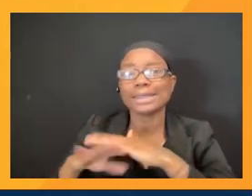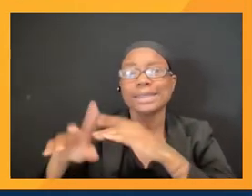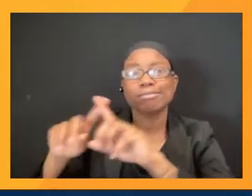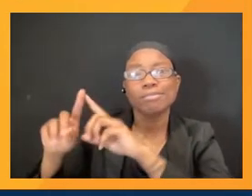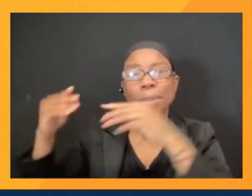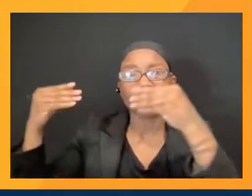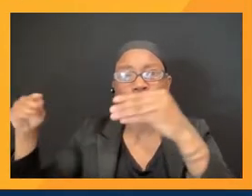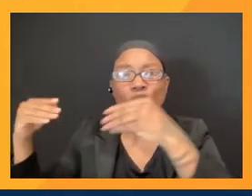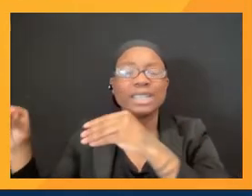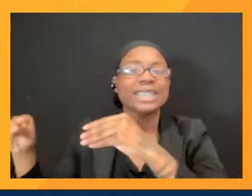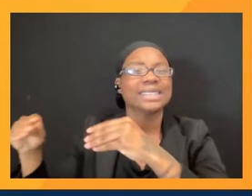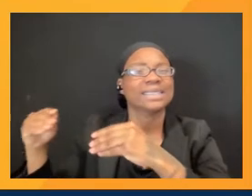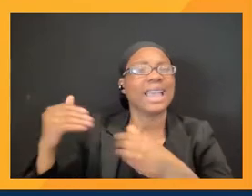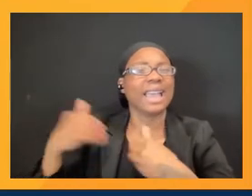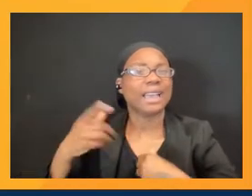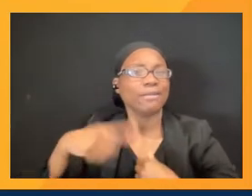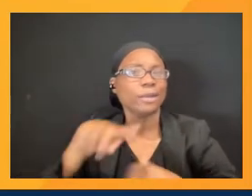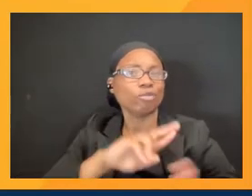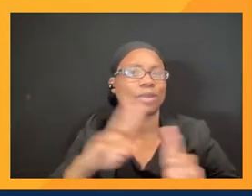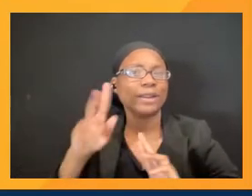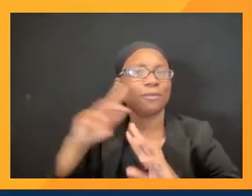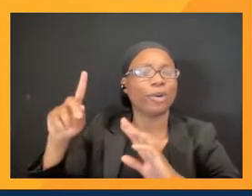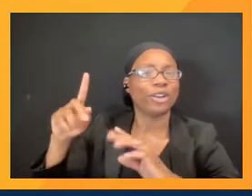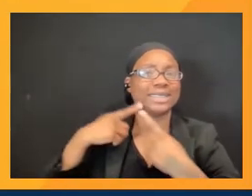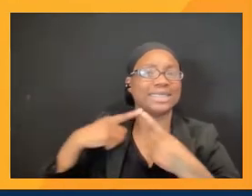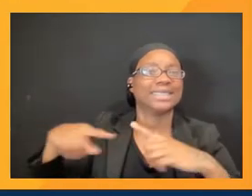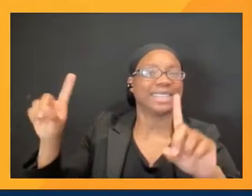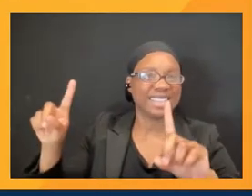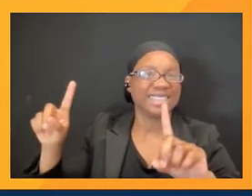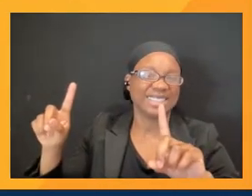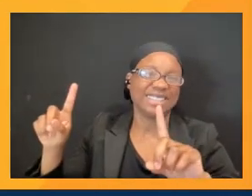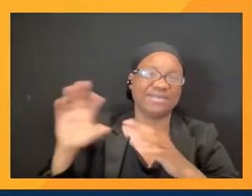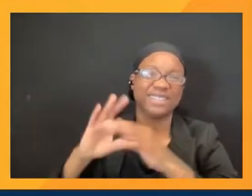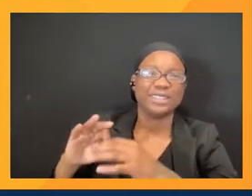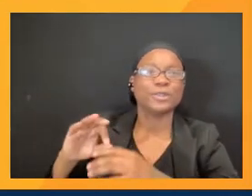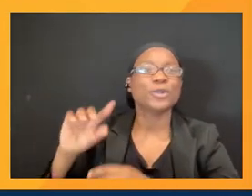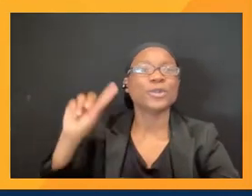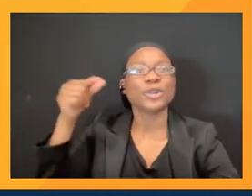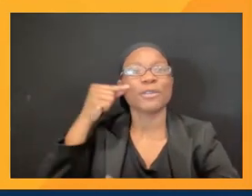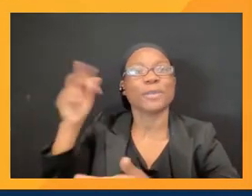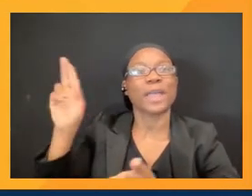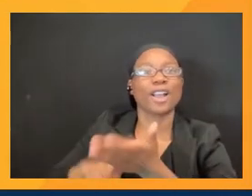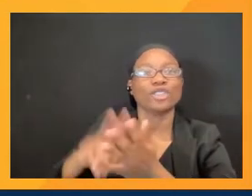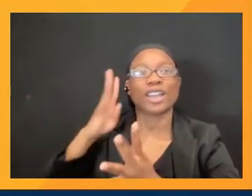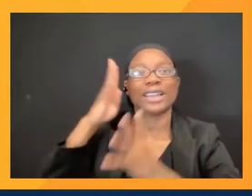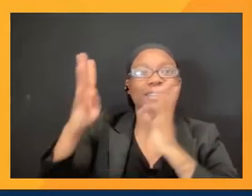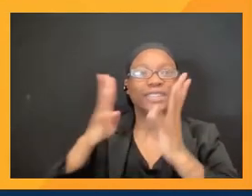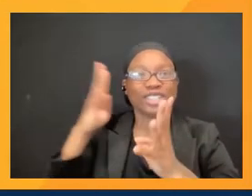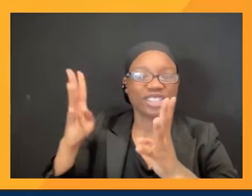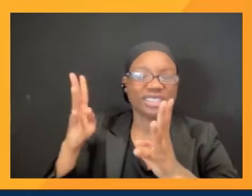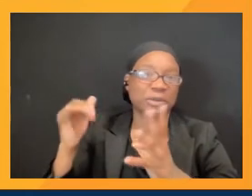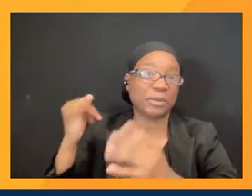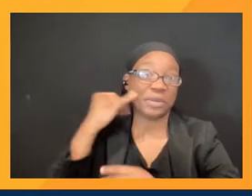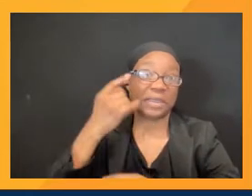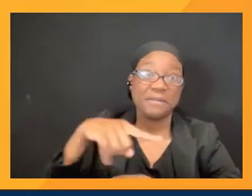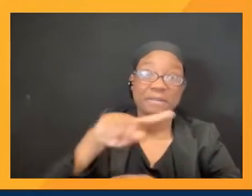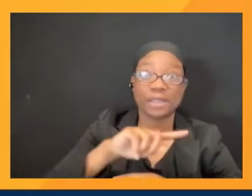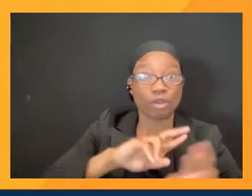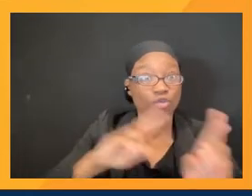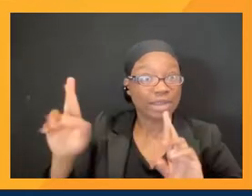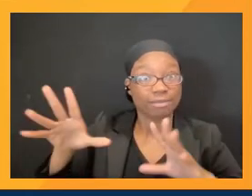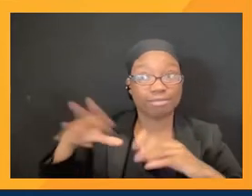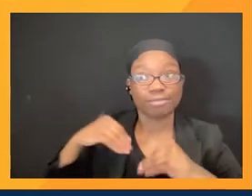when we're reimagining our economy. We know that they lead on job creation, and they're such critical parts of our economic output. So there